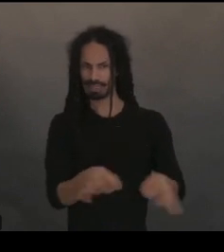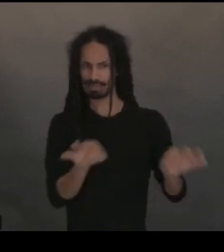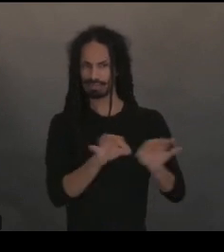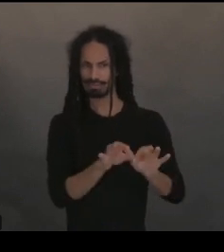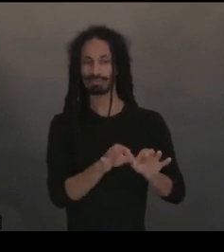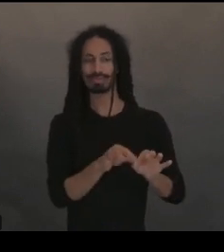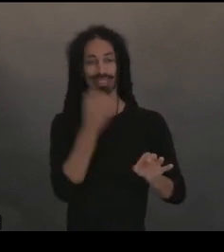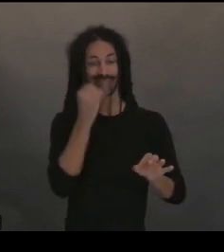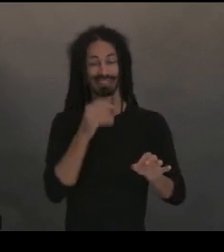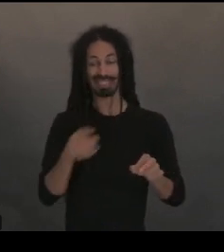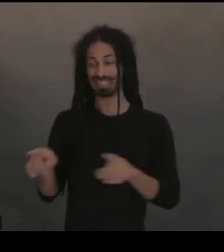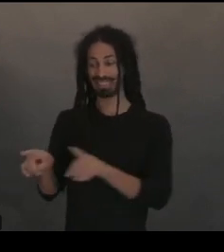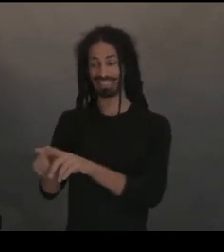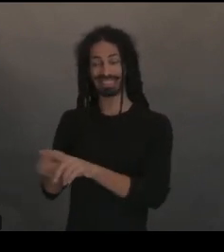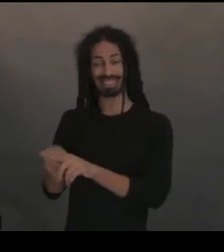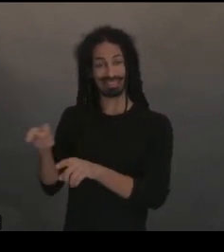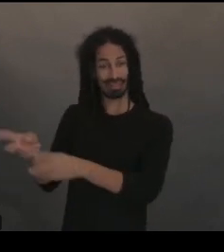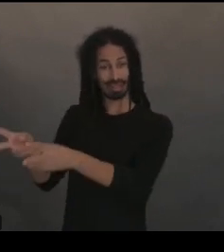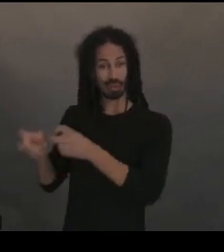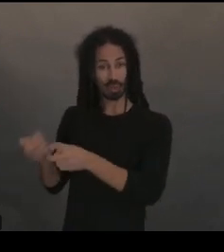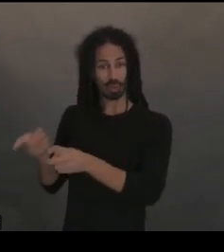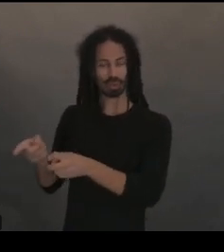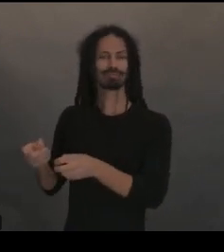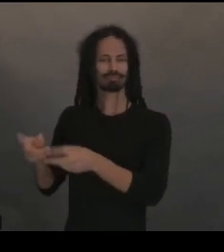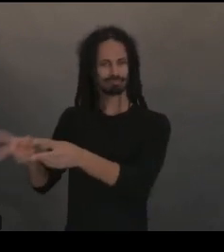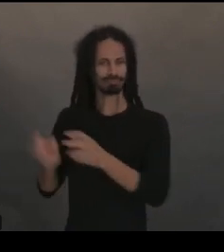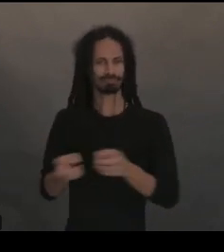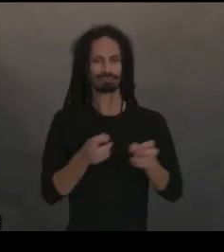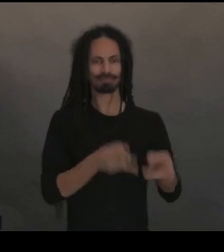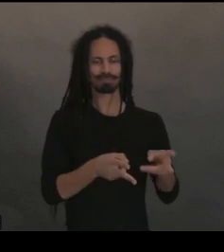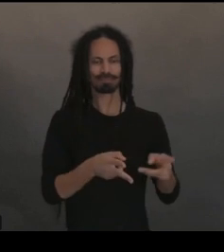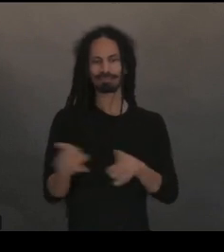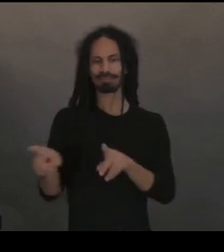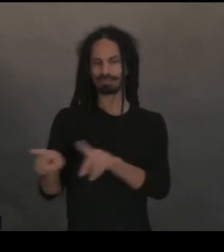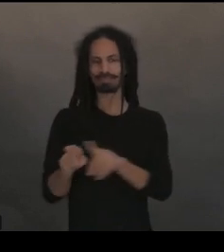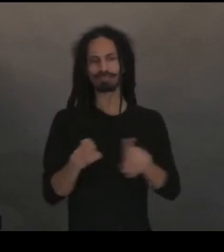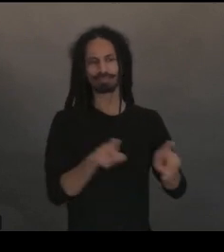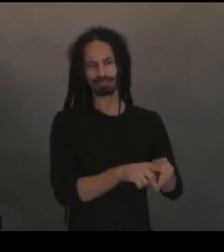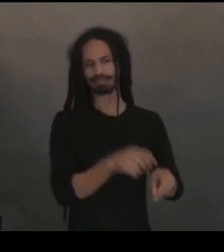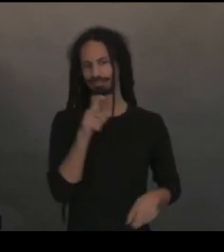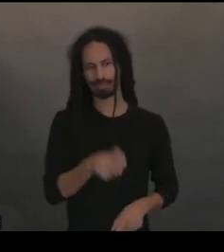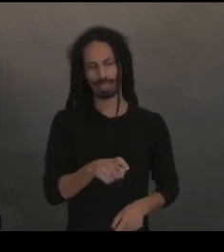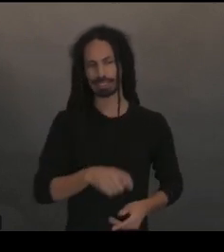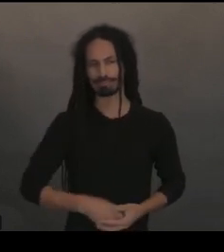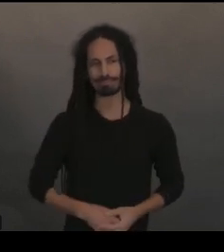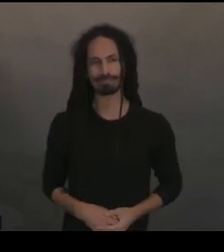should look in our reference entry or journal article.